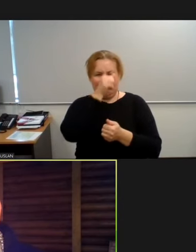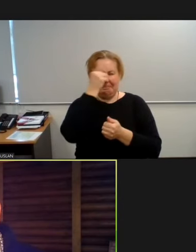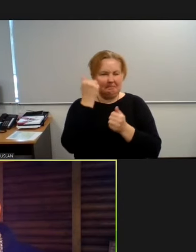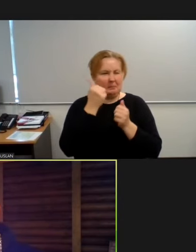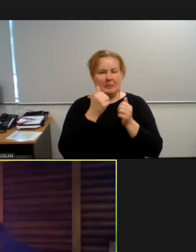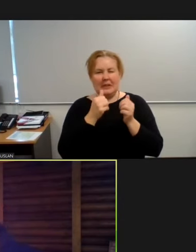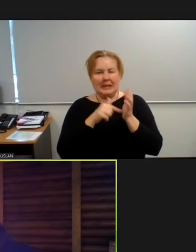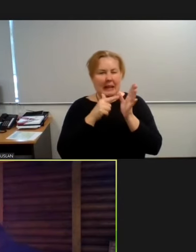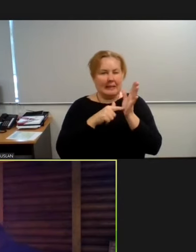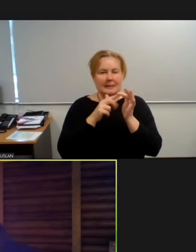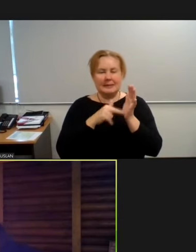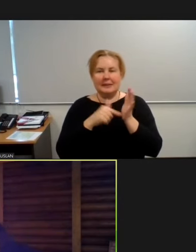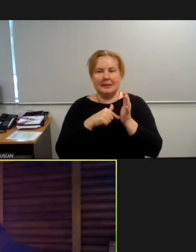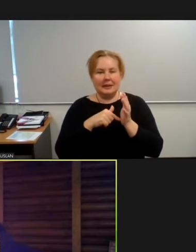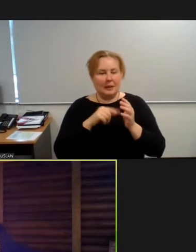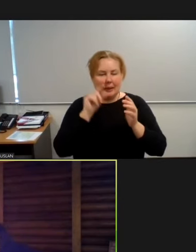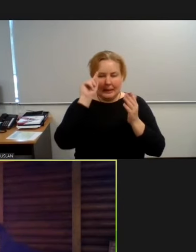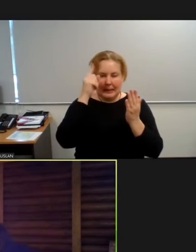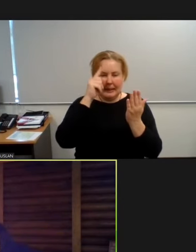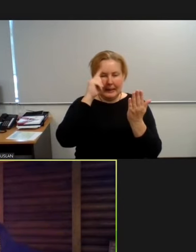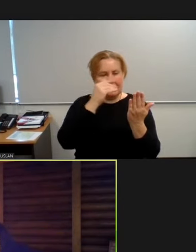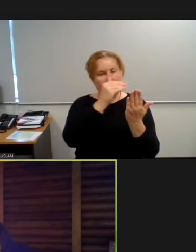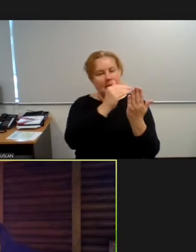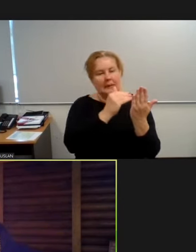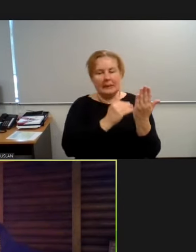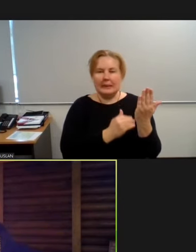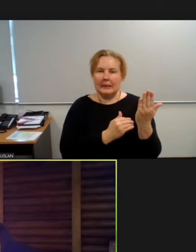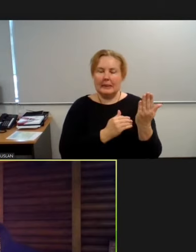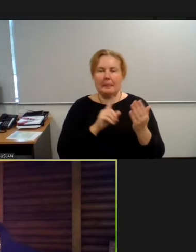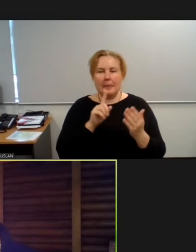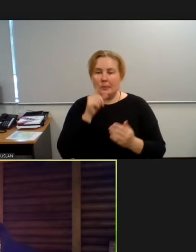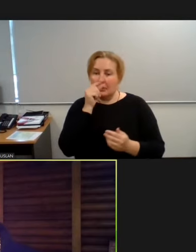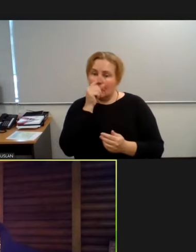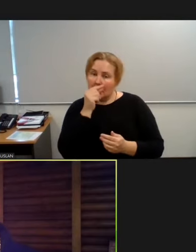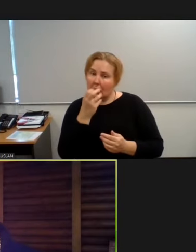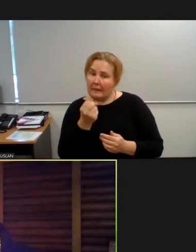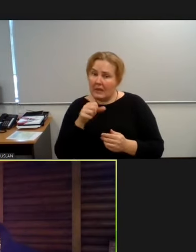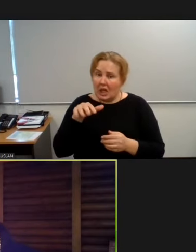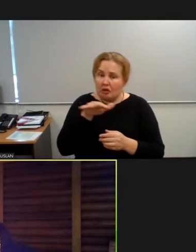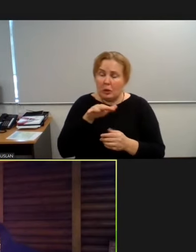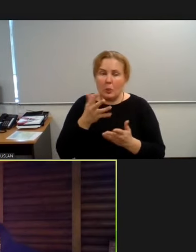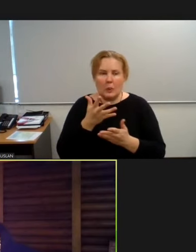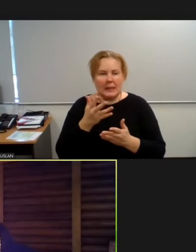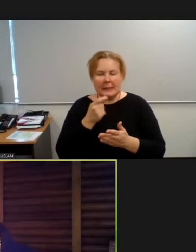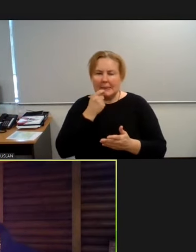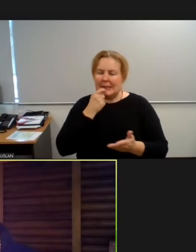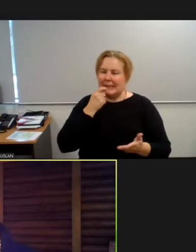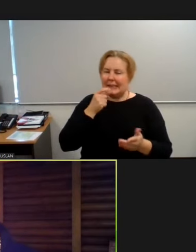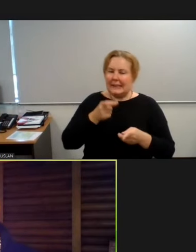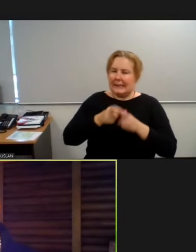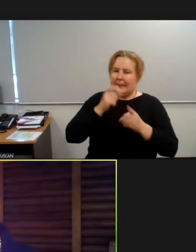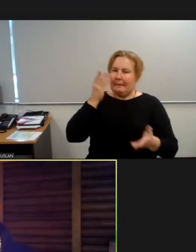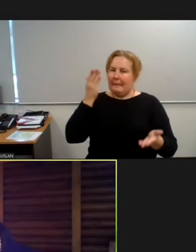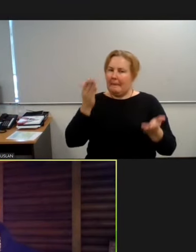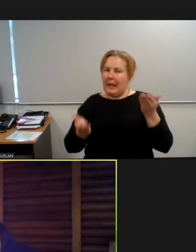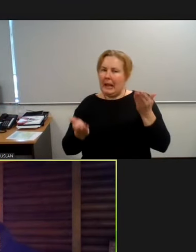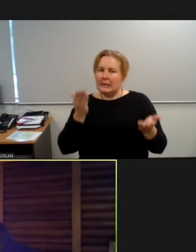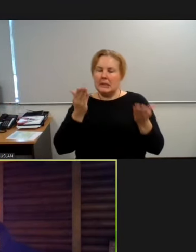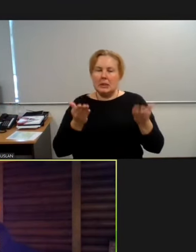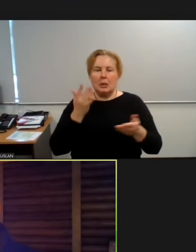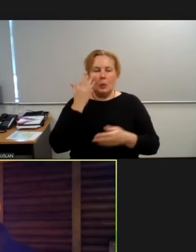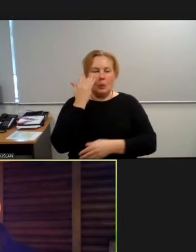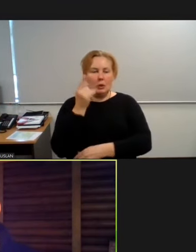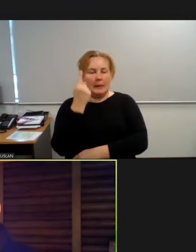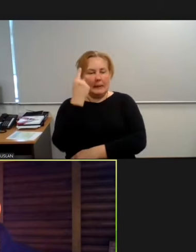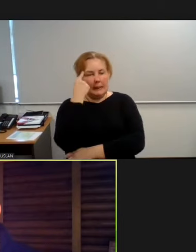but it's possibly areas where there's a tricky balancing act to make between a